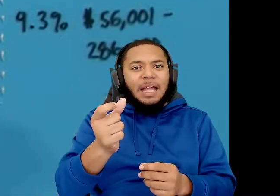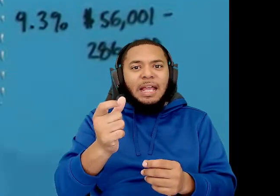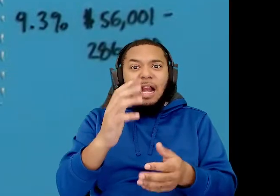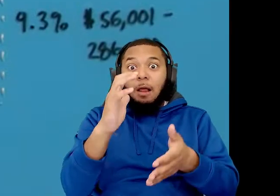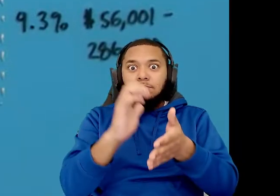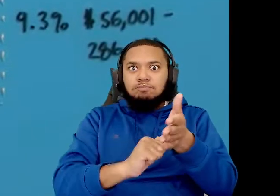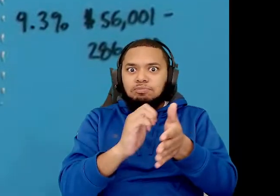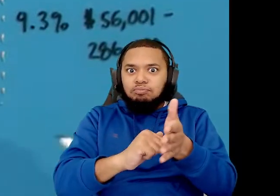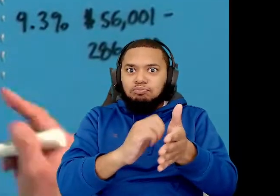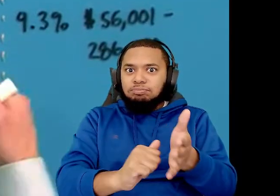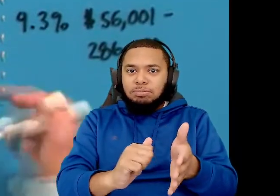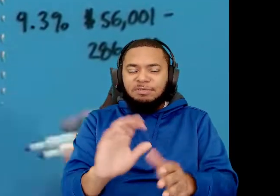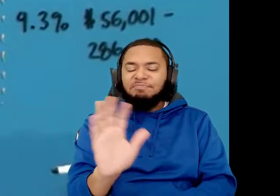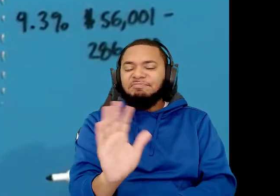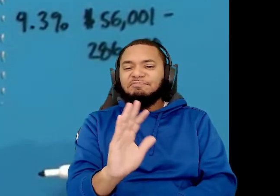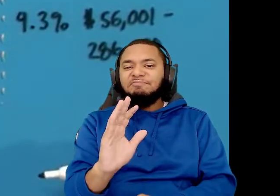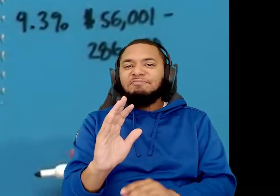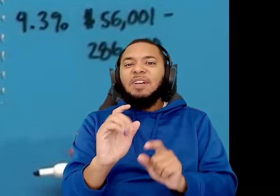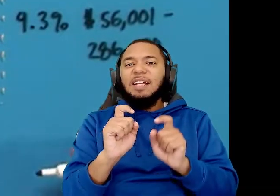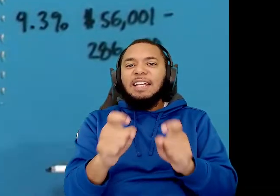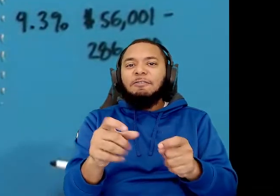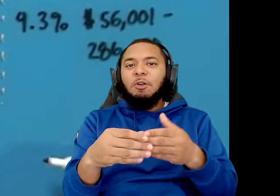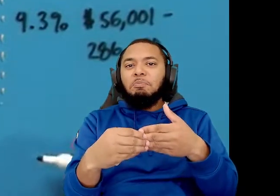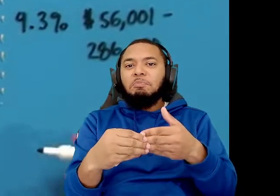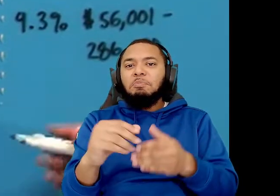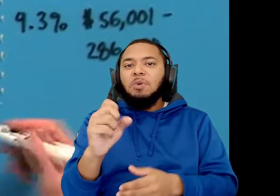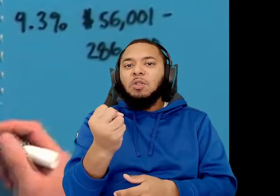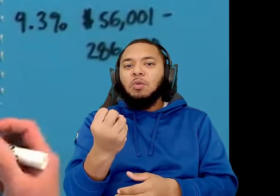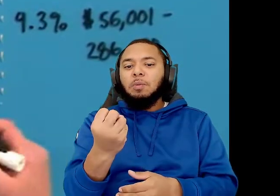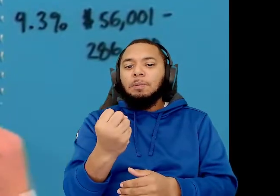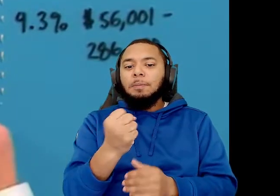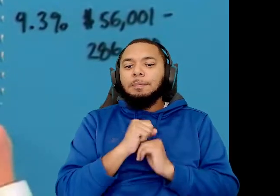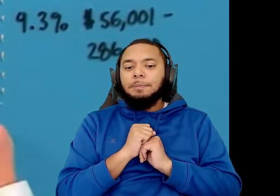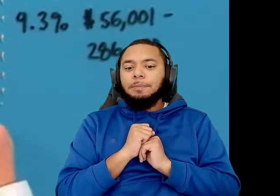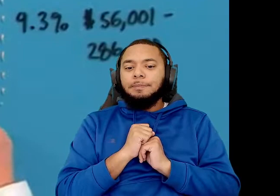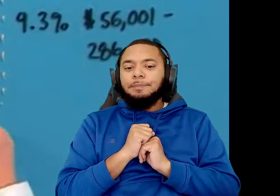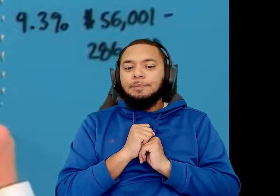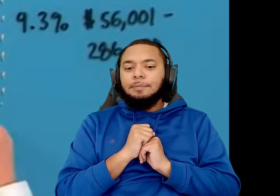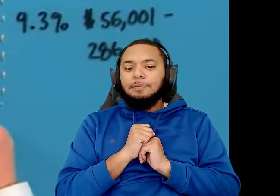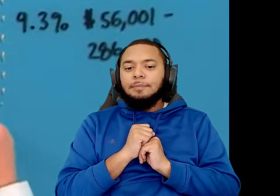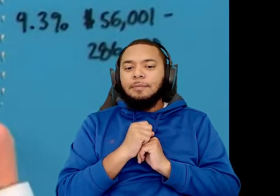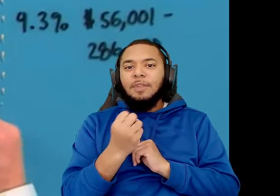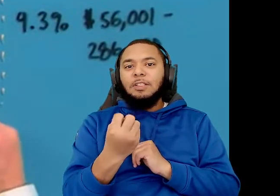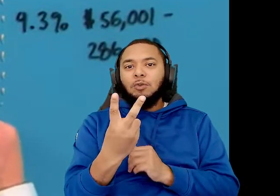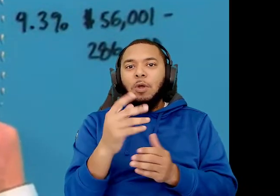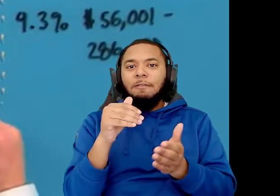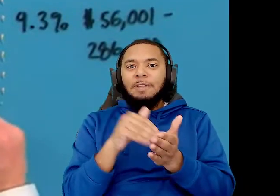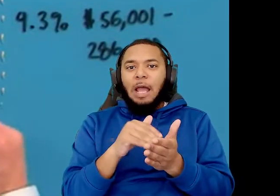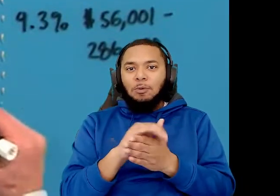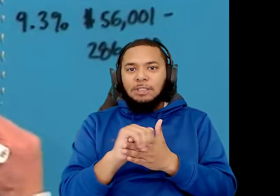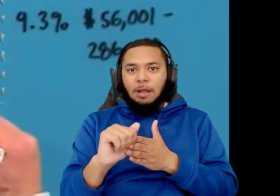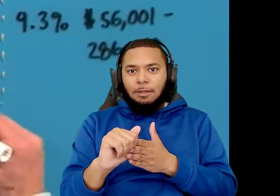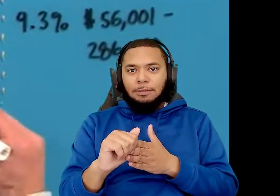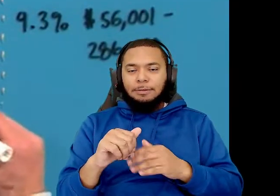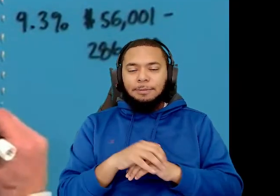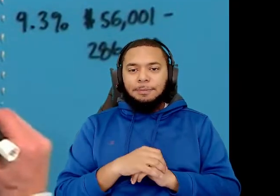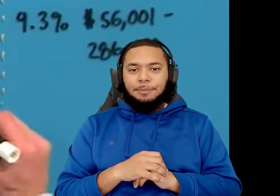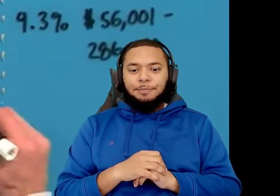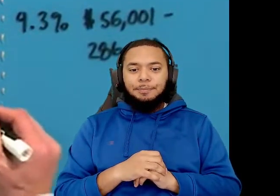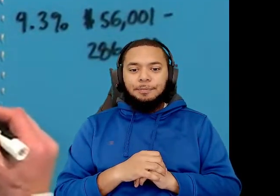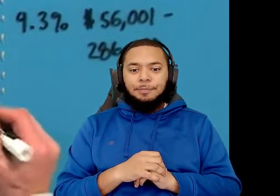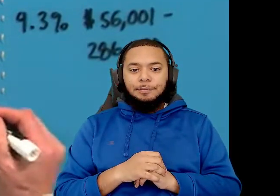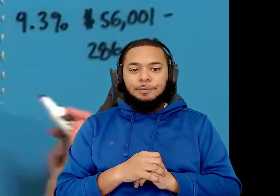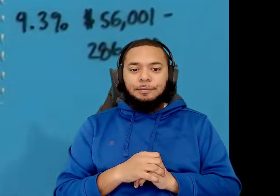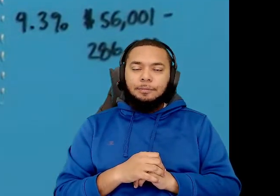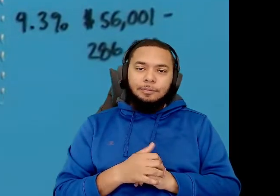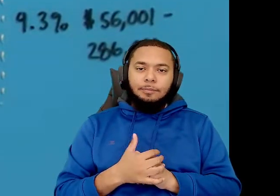you immediately. So the standard deduction in the United States right now is $12,000. You'll